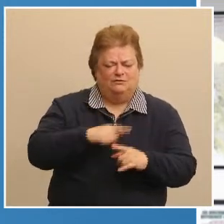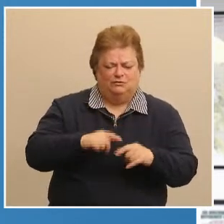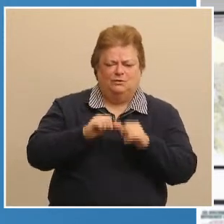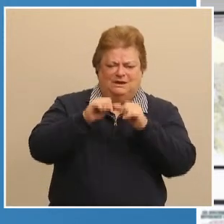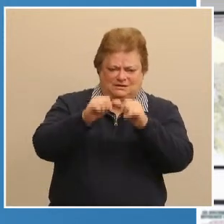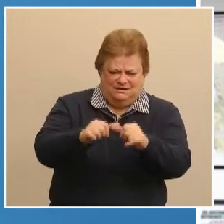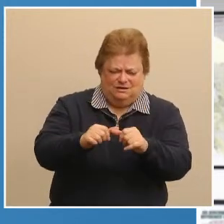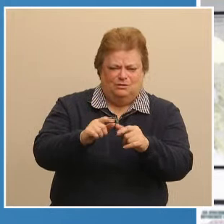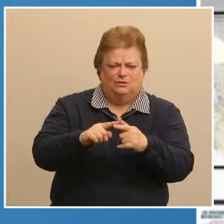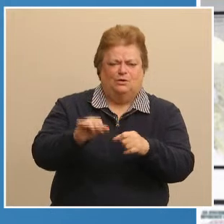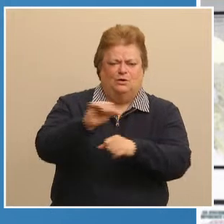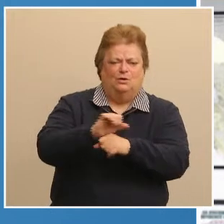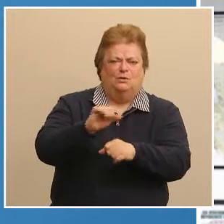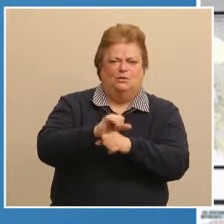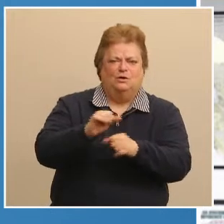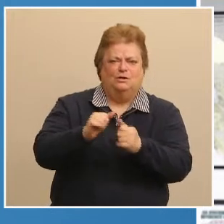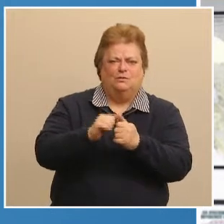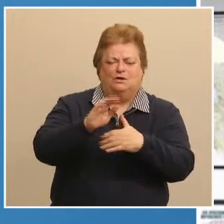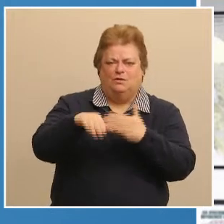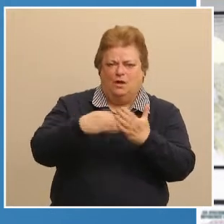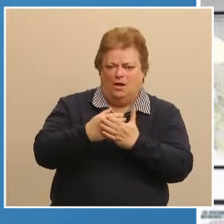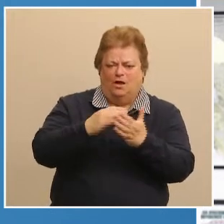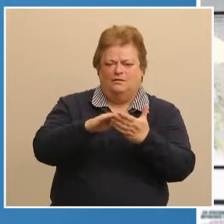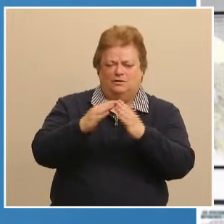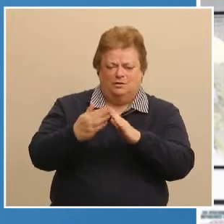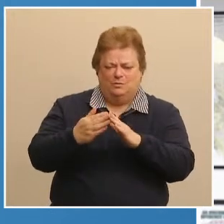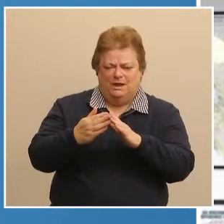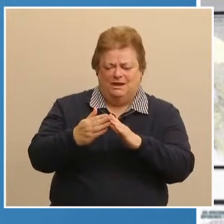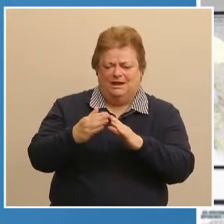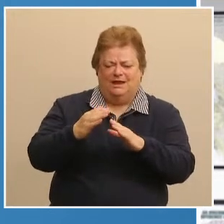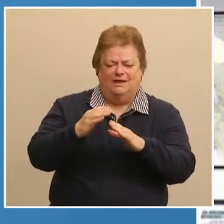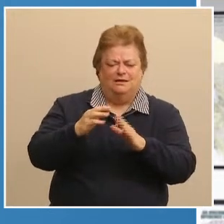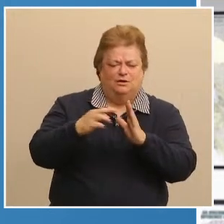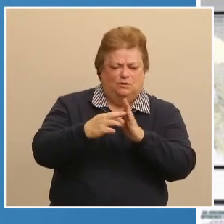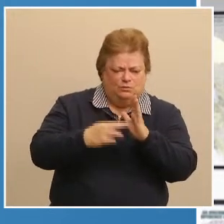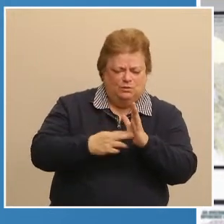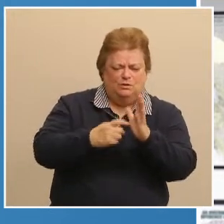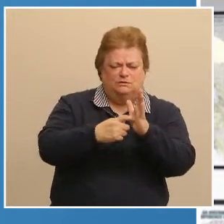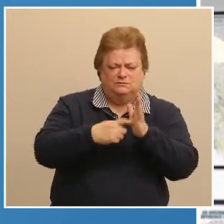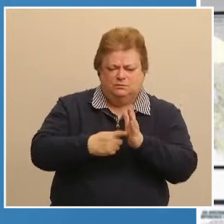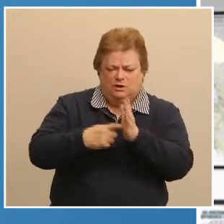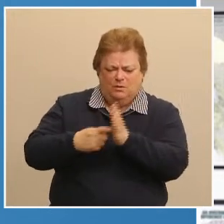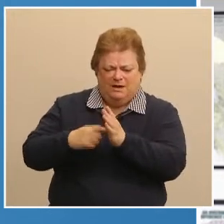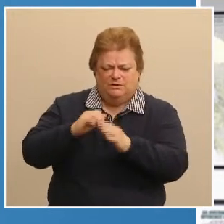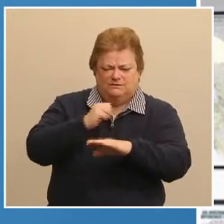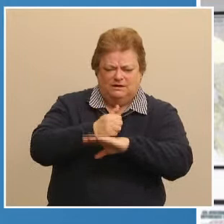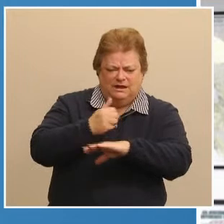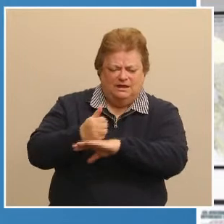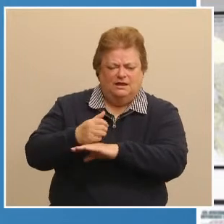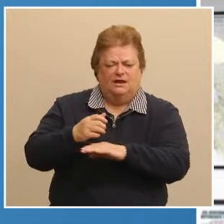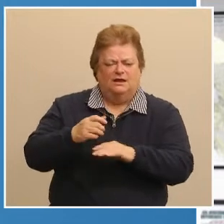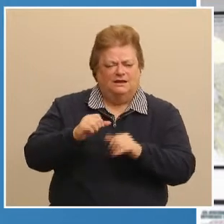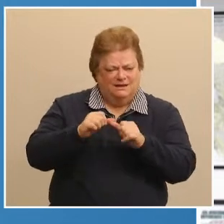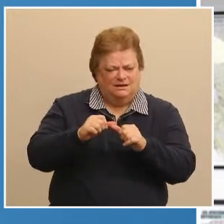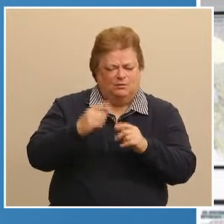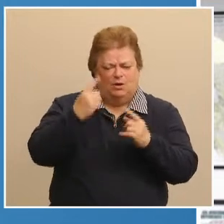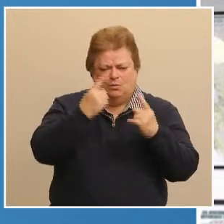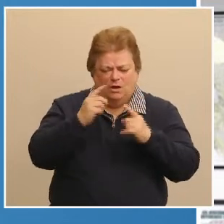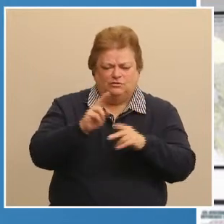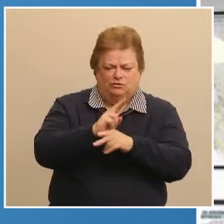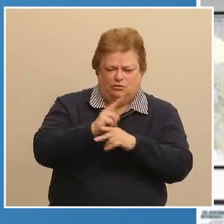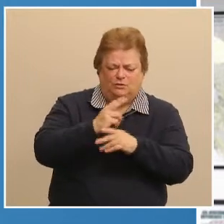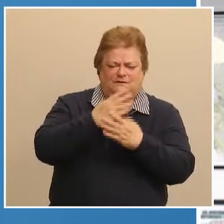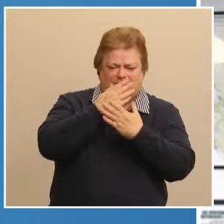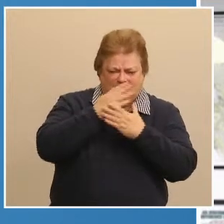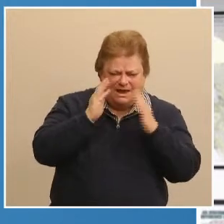to work at all of the community mitigation measures that we've put in place, including being conscientious about wearing face